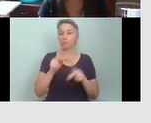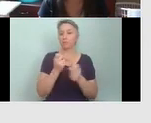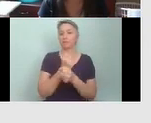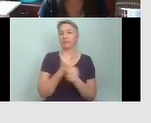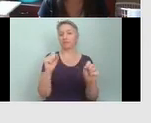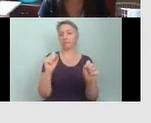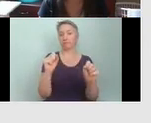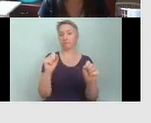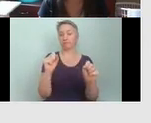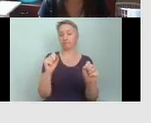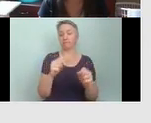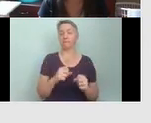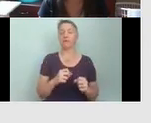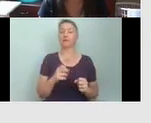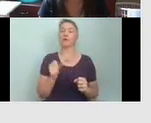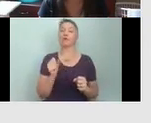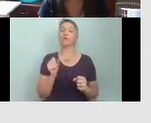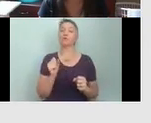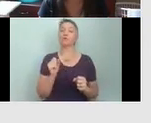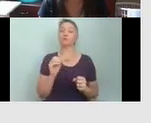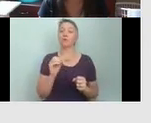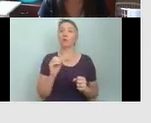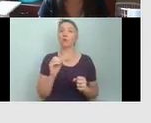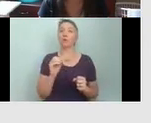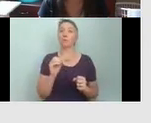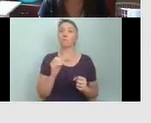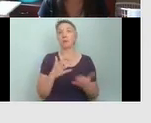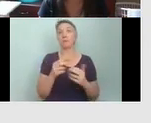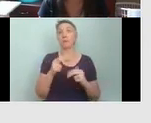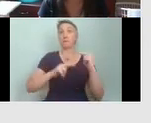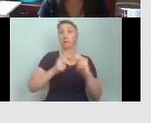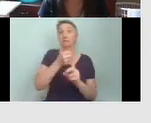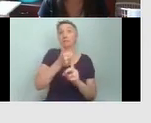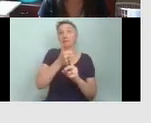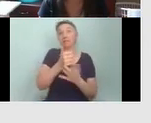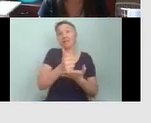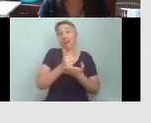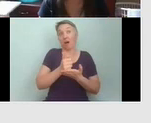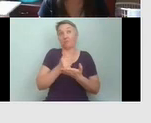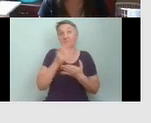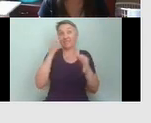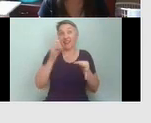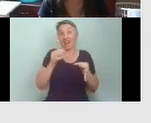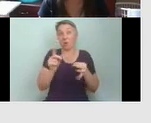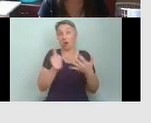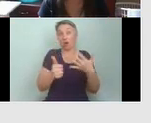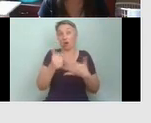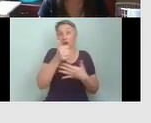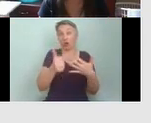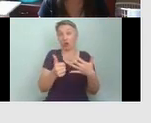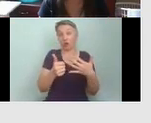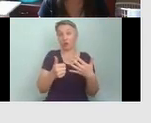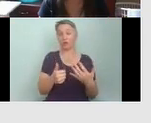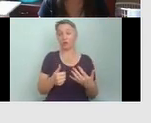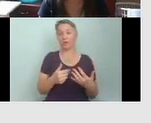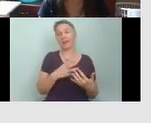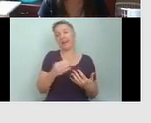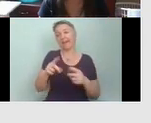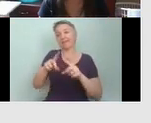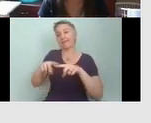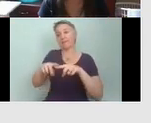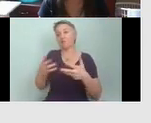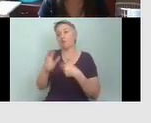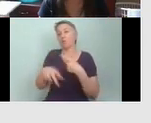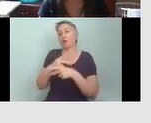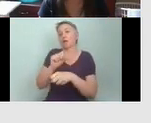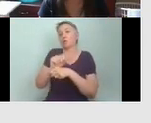the building may be a determining factor, and then certainly the work that needs to be done and